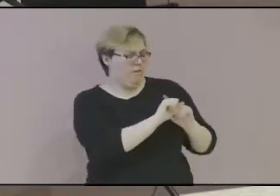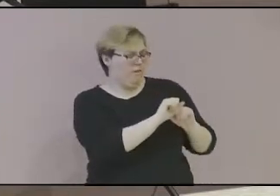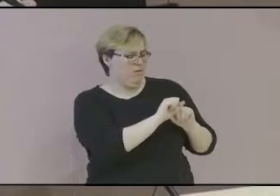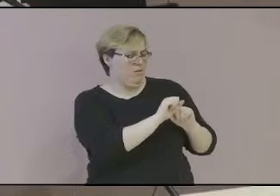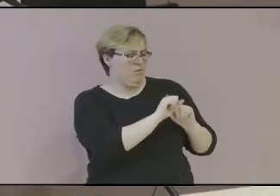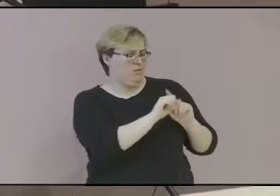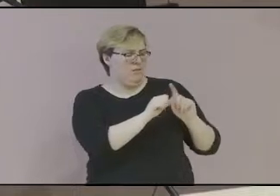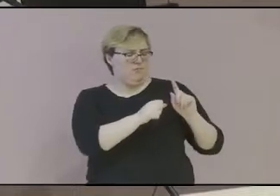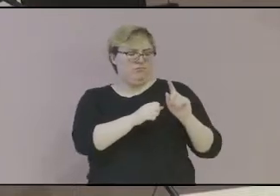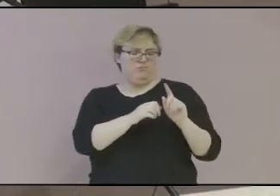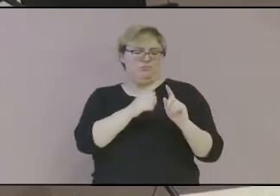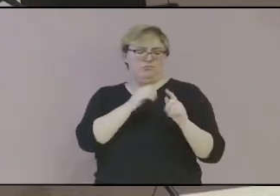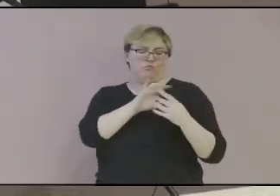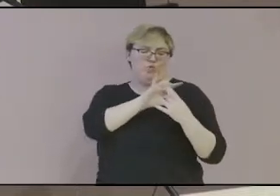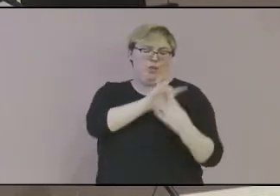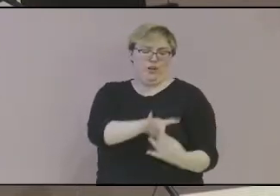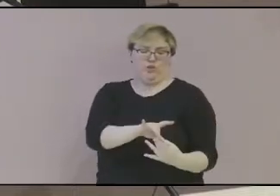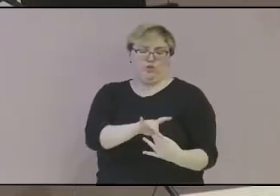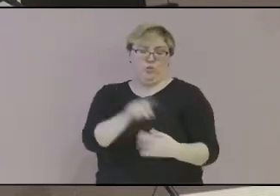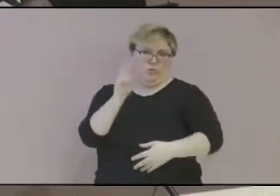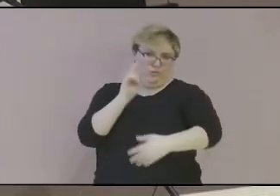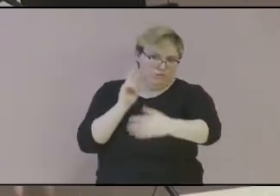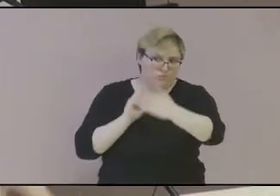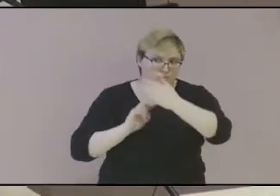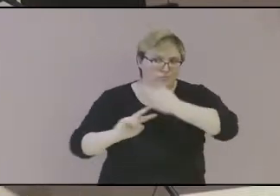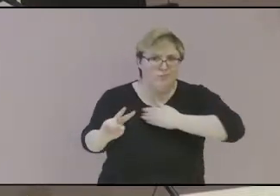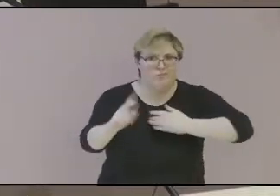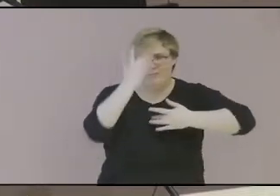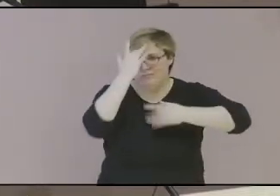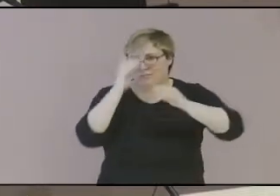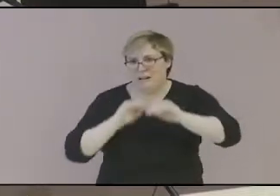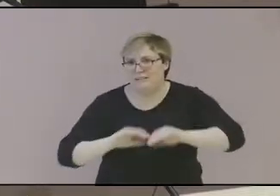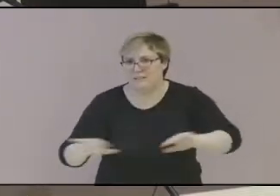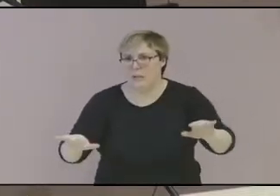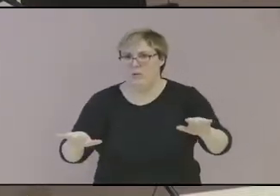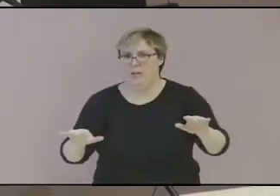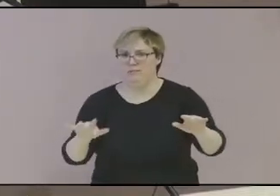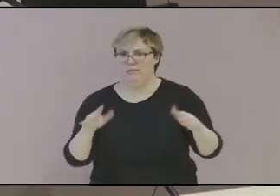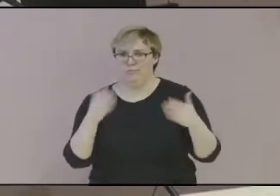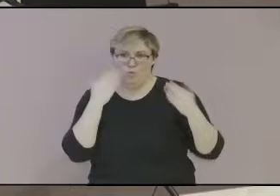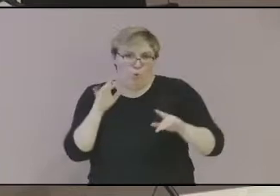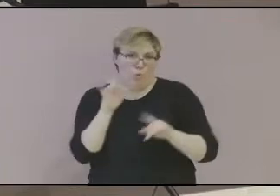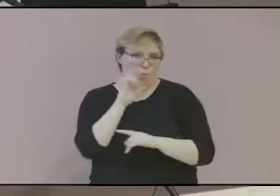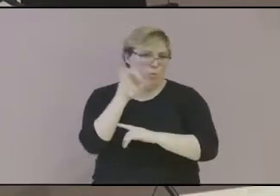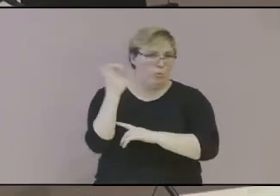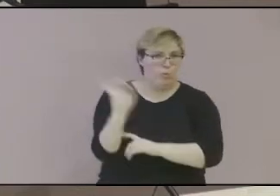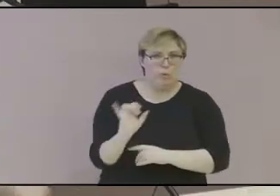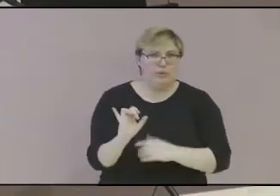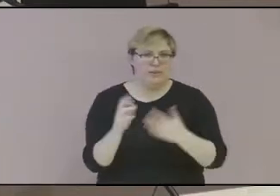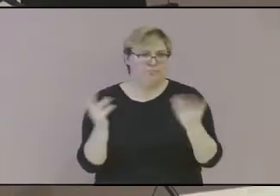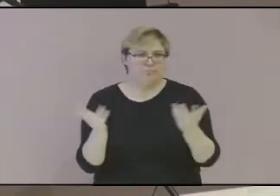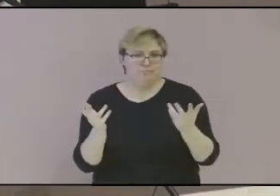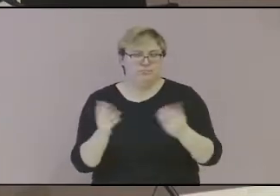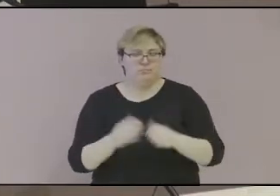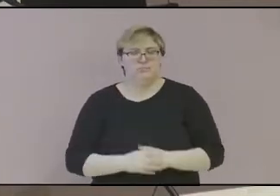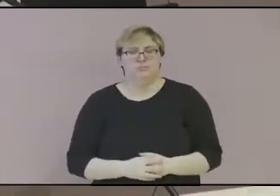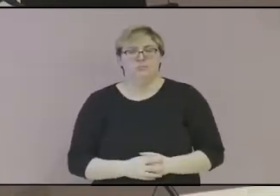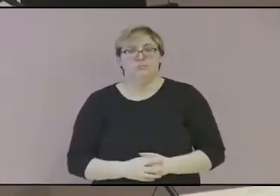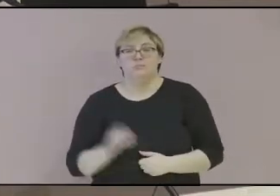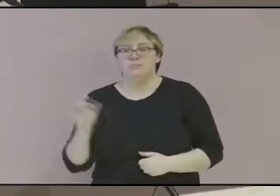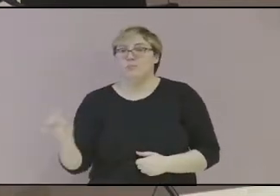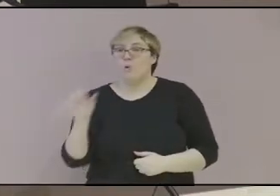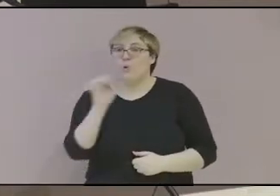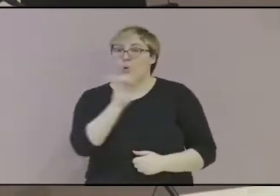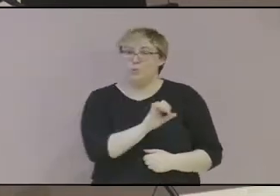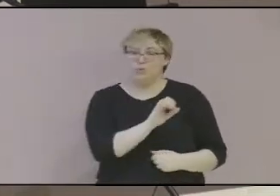Emergency medical services, people pointed out, frequently intubated patients in ambulances or in their homes. Would EMS have time